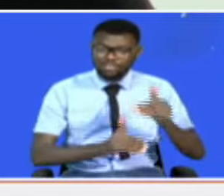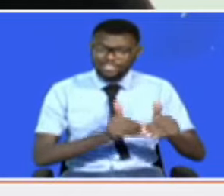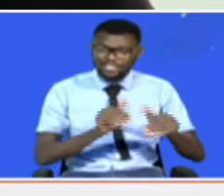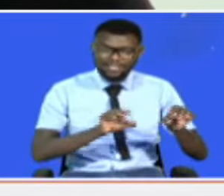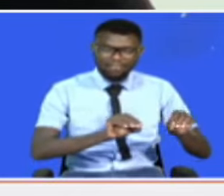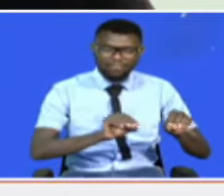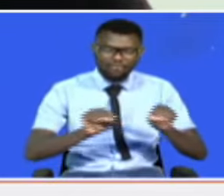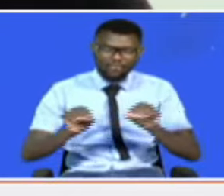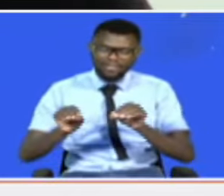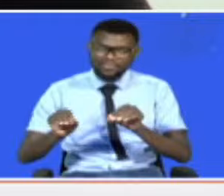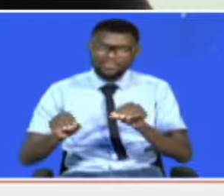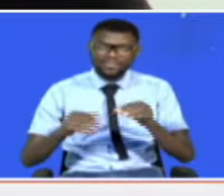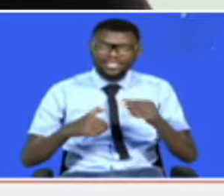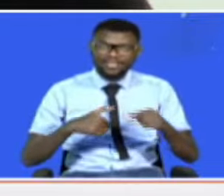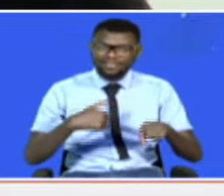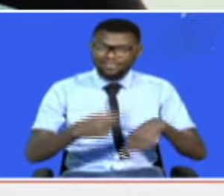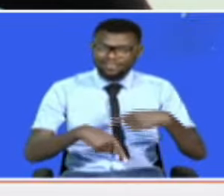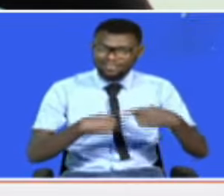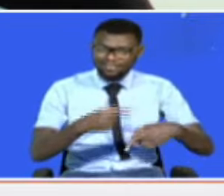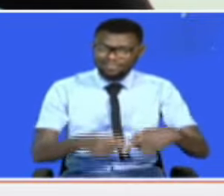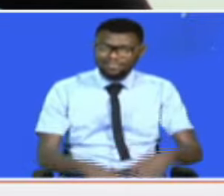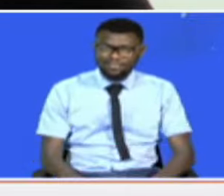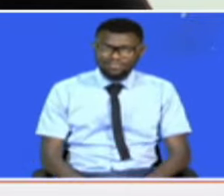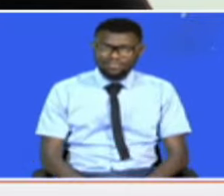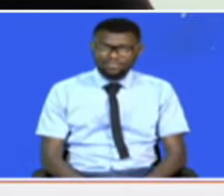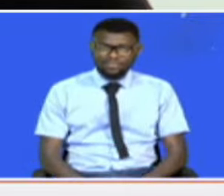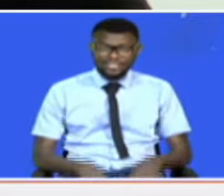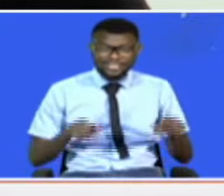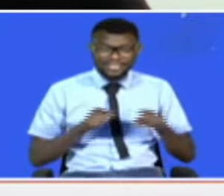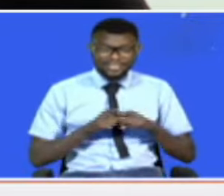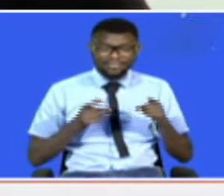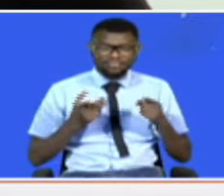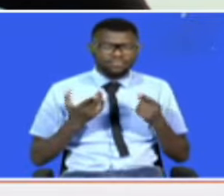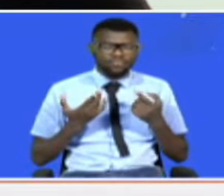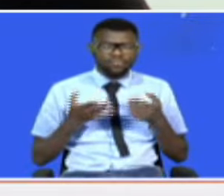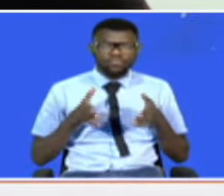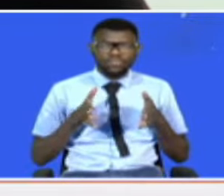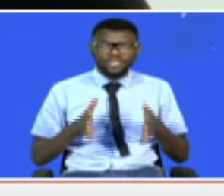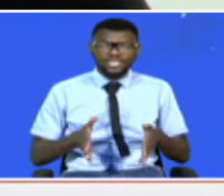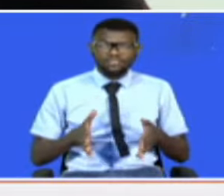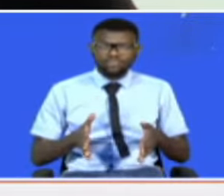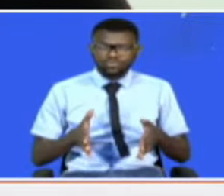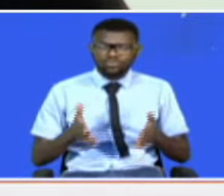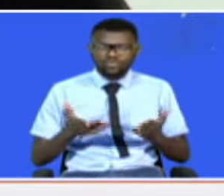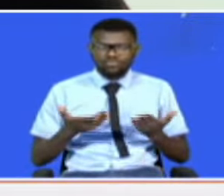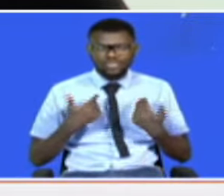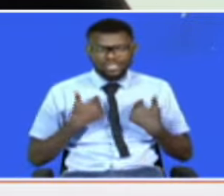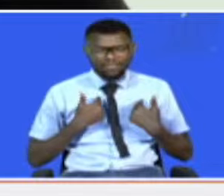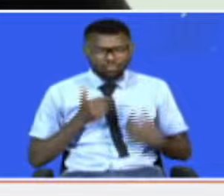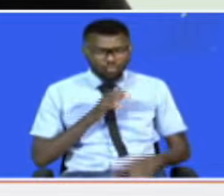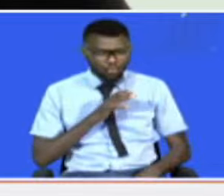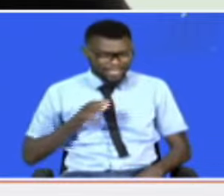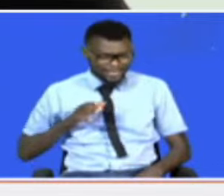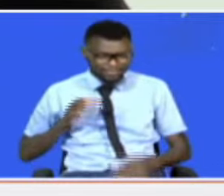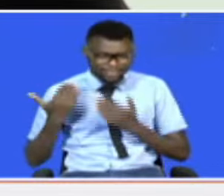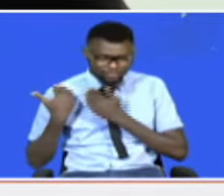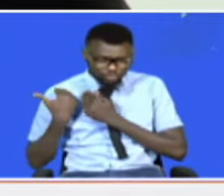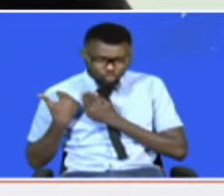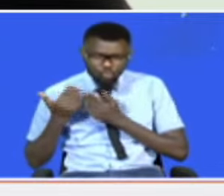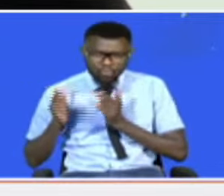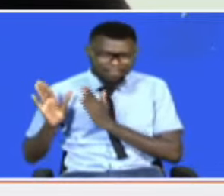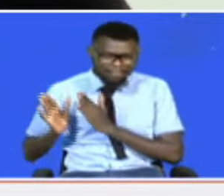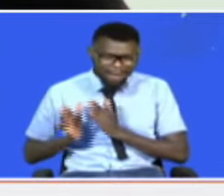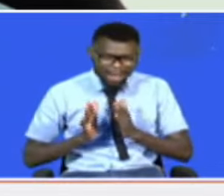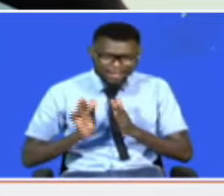and originally this was given as a mandate, one of the mandates of the transition committee, and we are awaiting the full report of